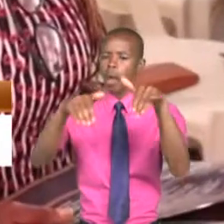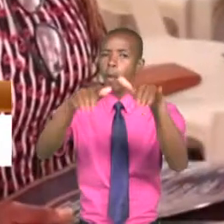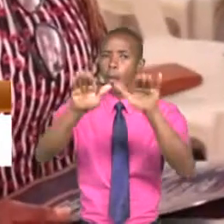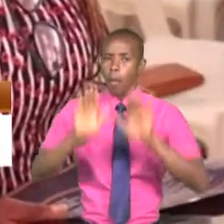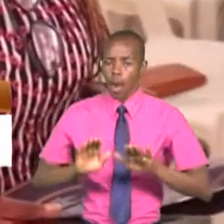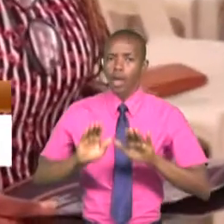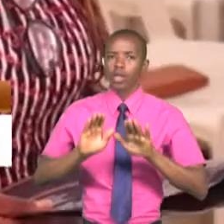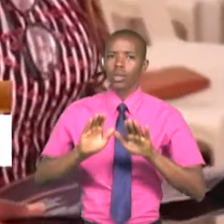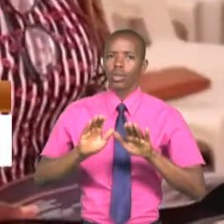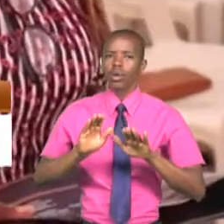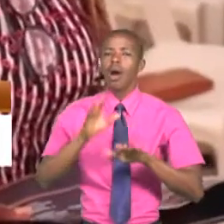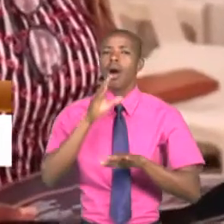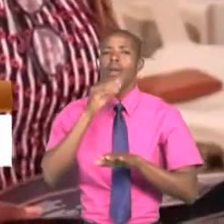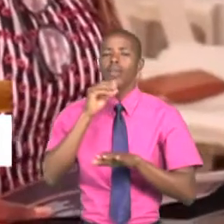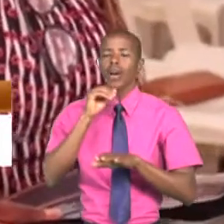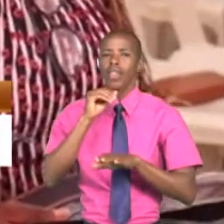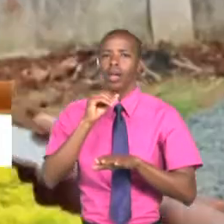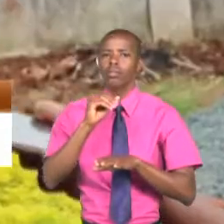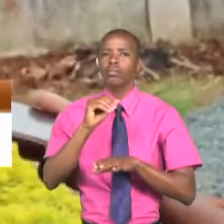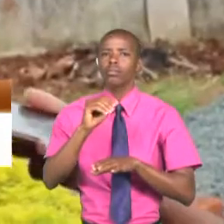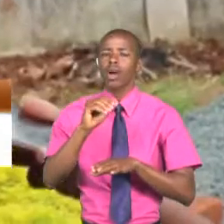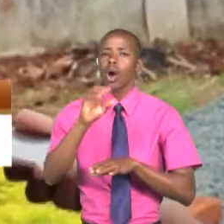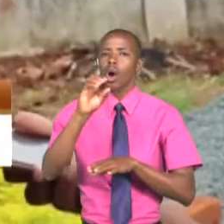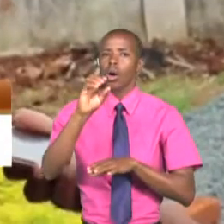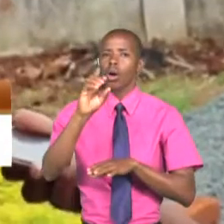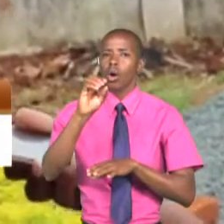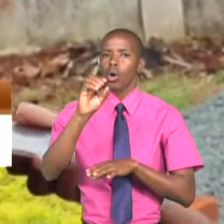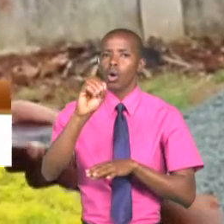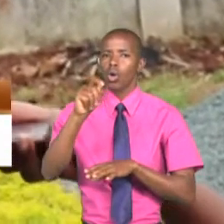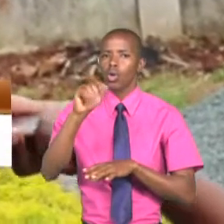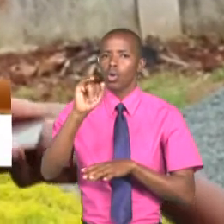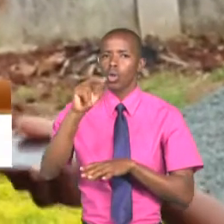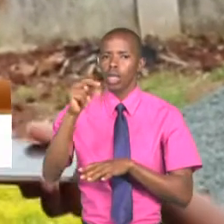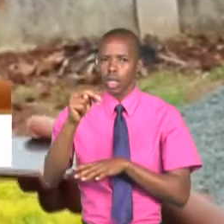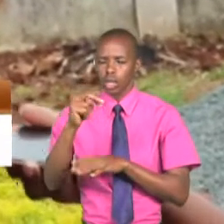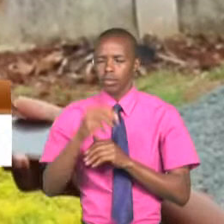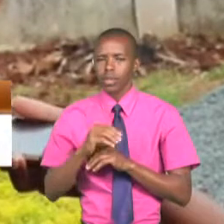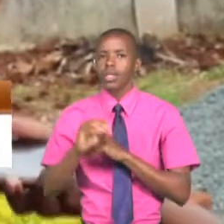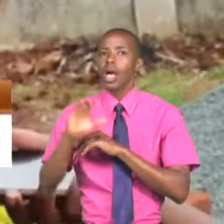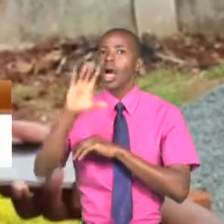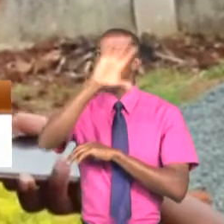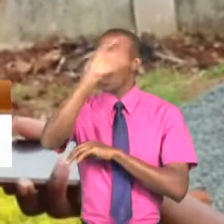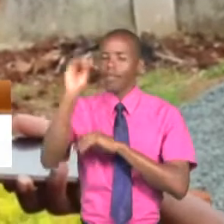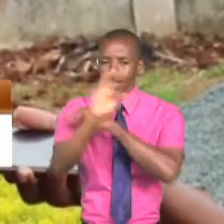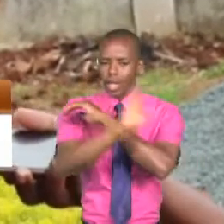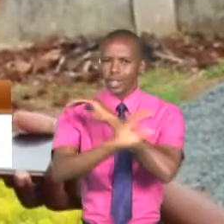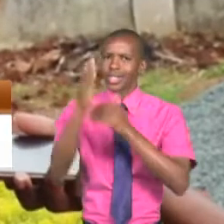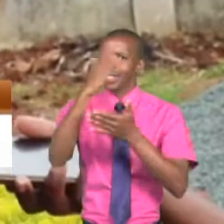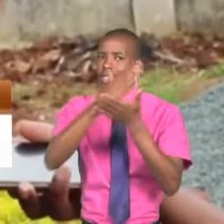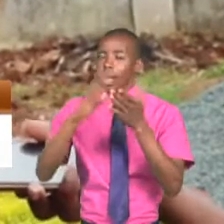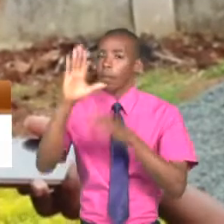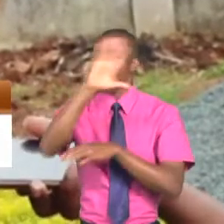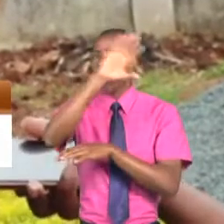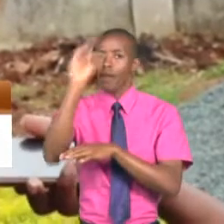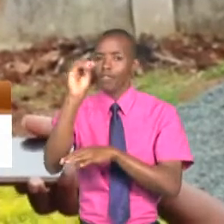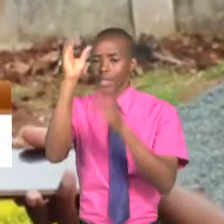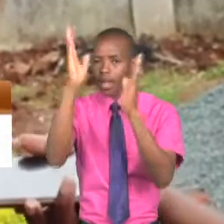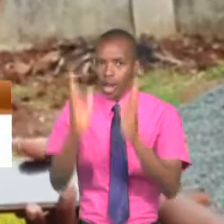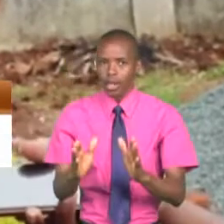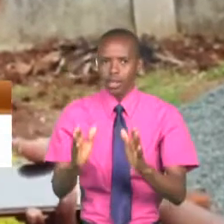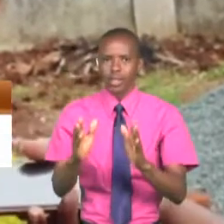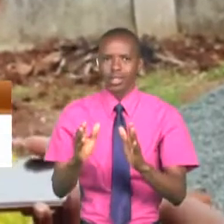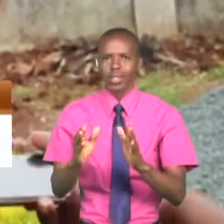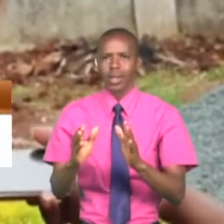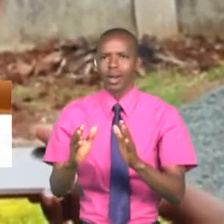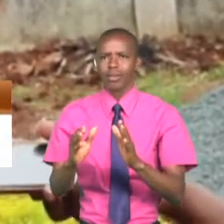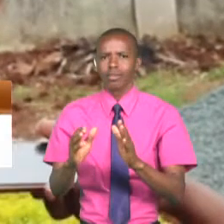ya babake mbunge Richard Tongi. Country where some Africans are too full